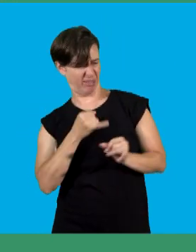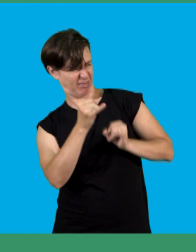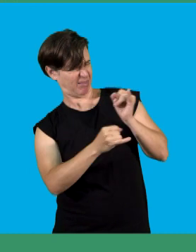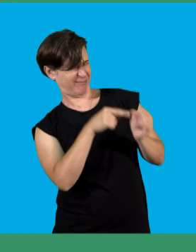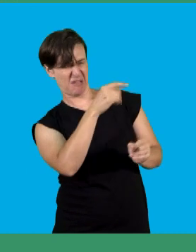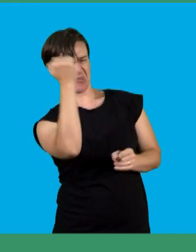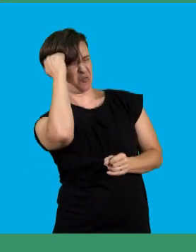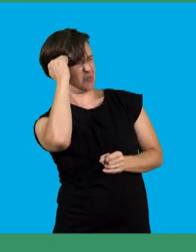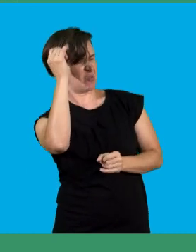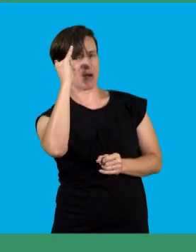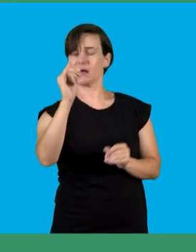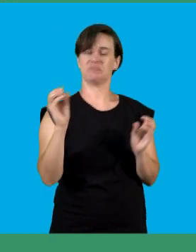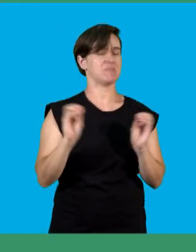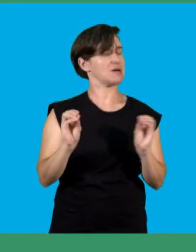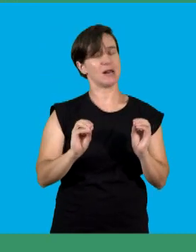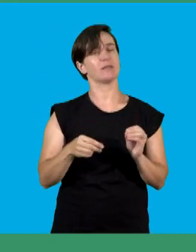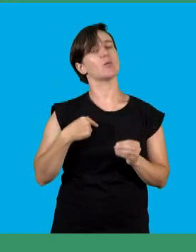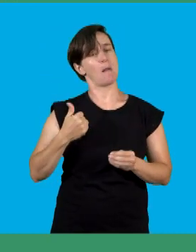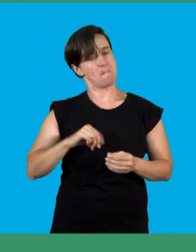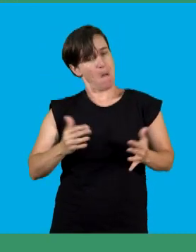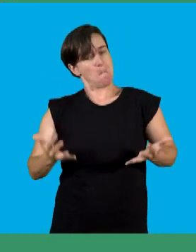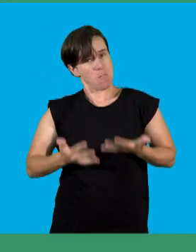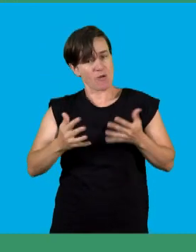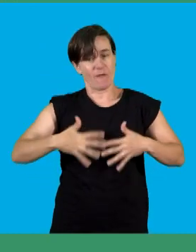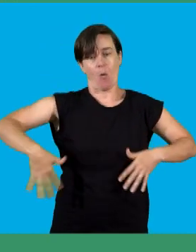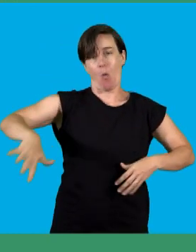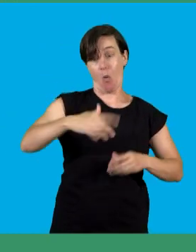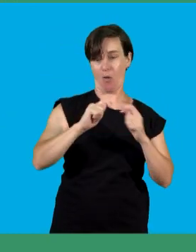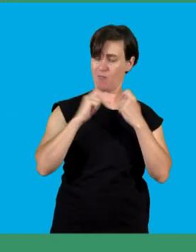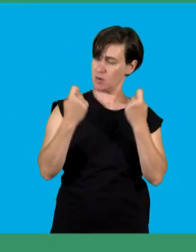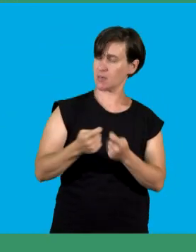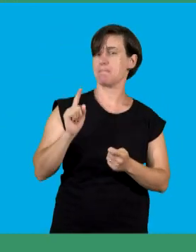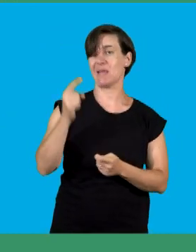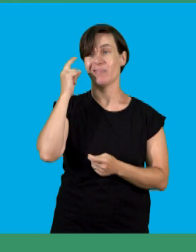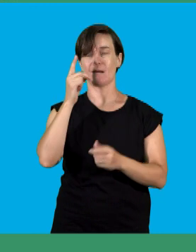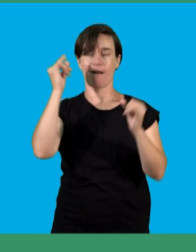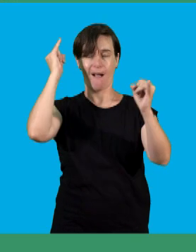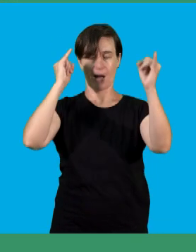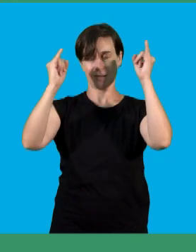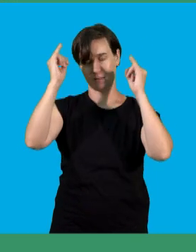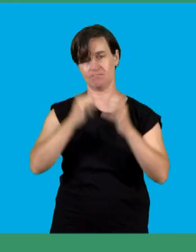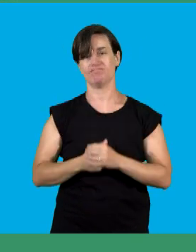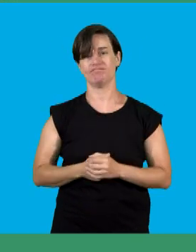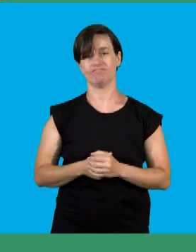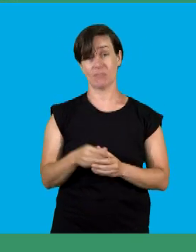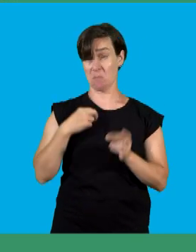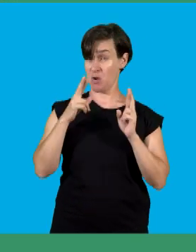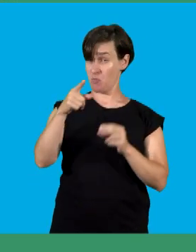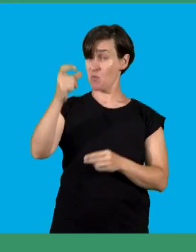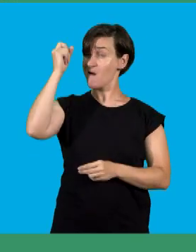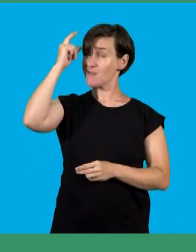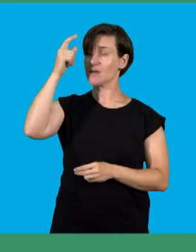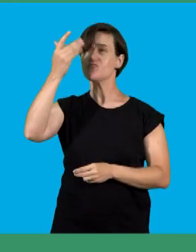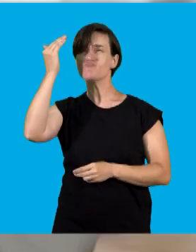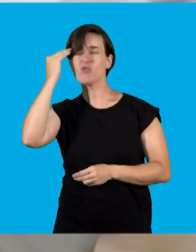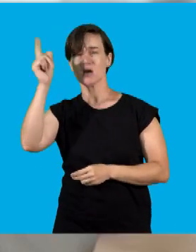criticize any suggestions. So this is motivating to the group members, right? So I hope you understand